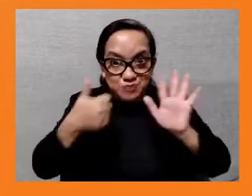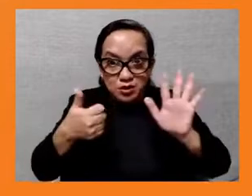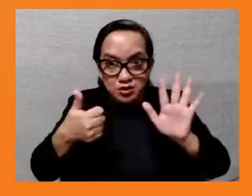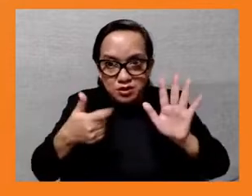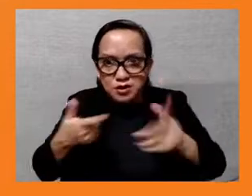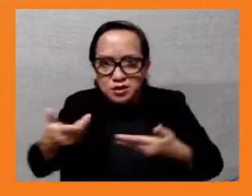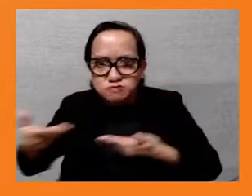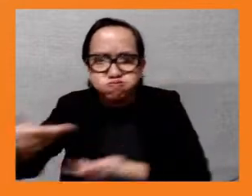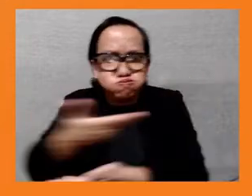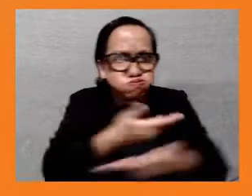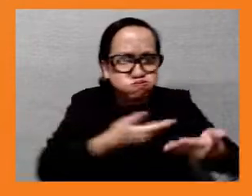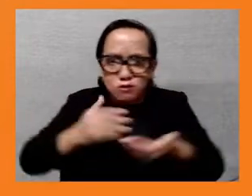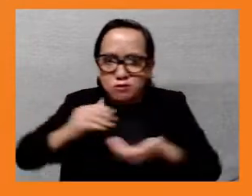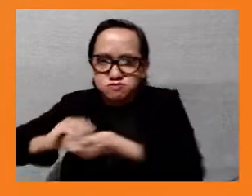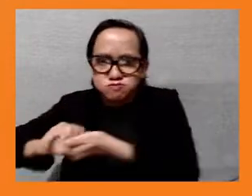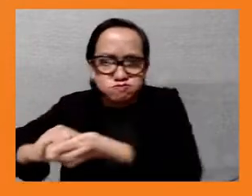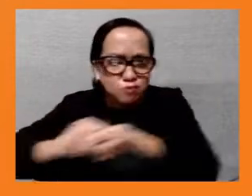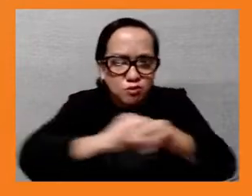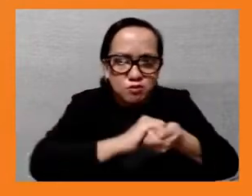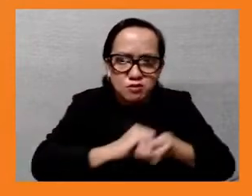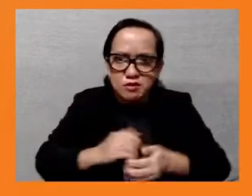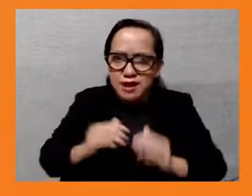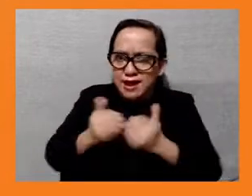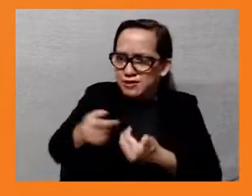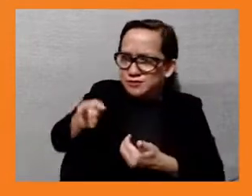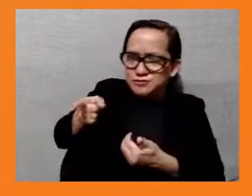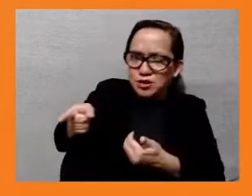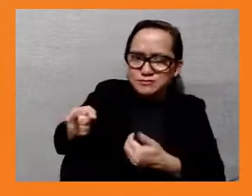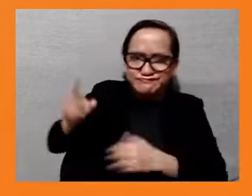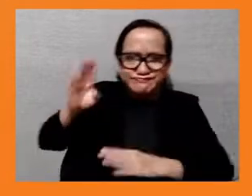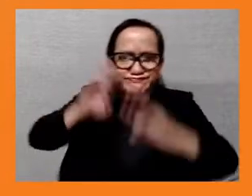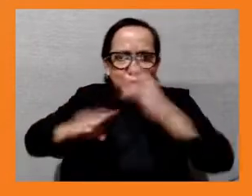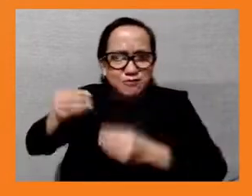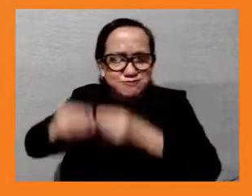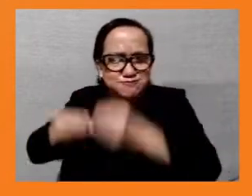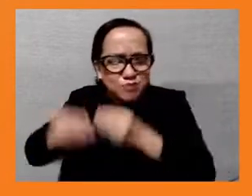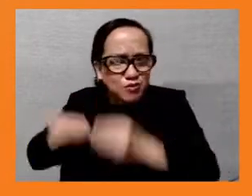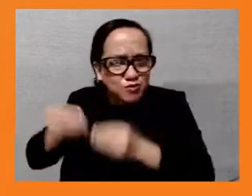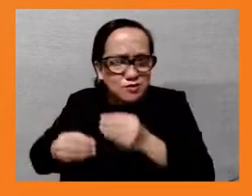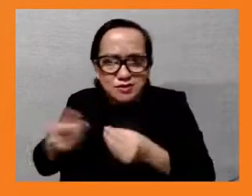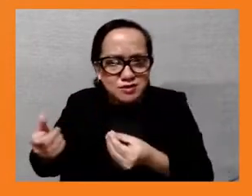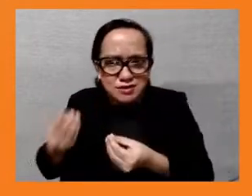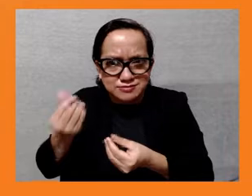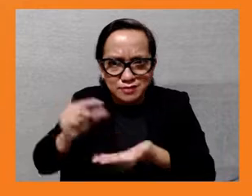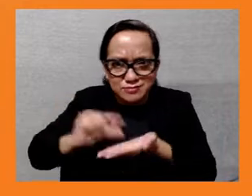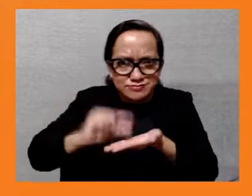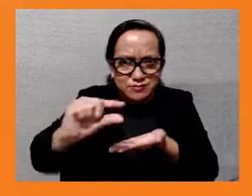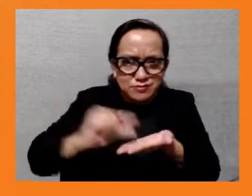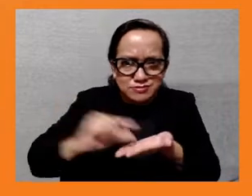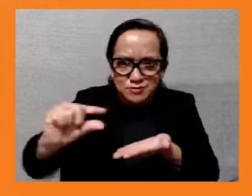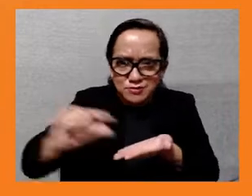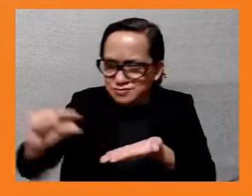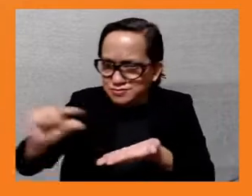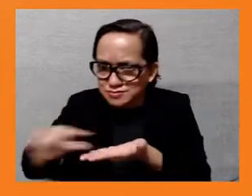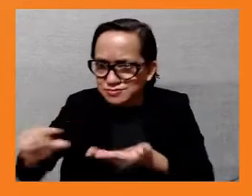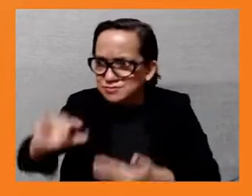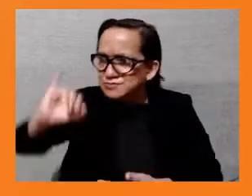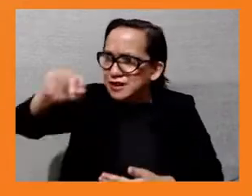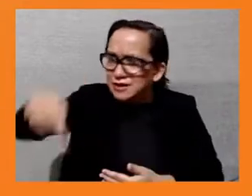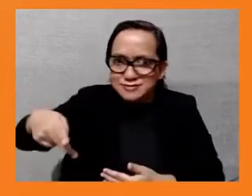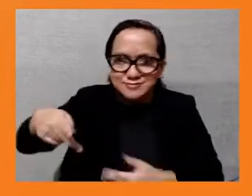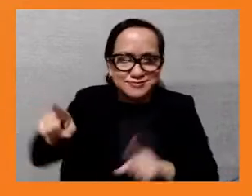some consultations, obviously, that were completed for that. But for the fisher folk, who was seasonal, they were not identified